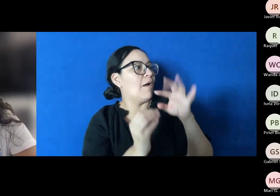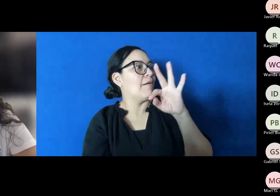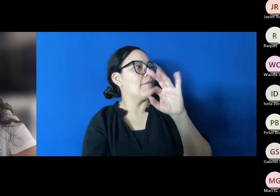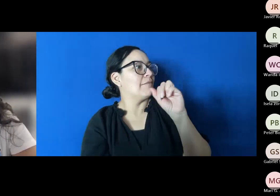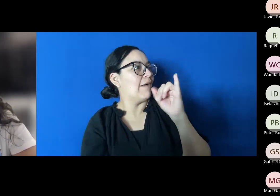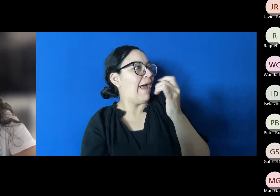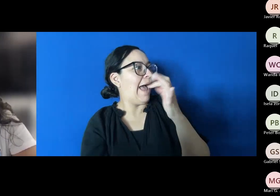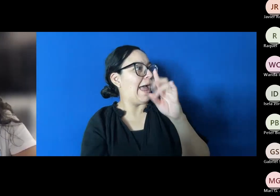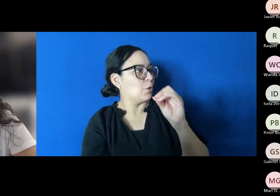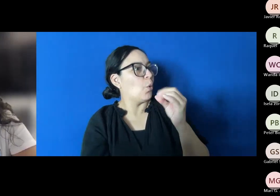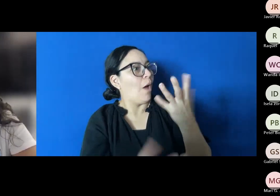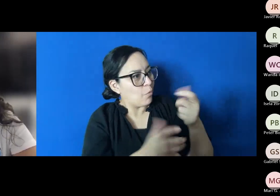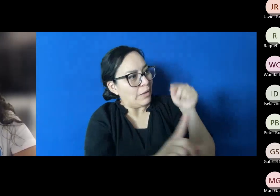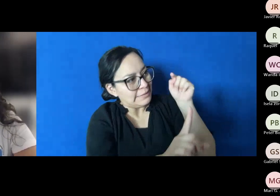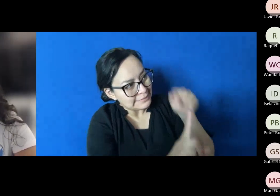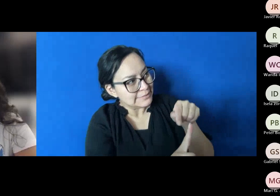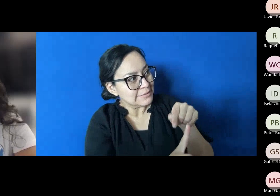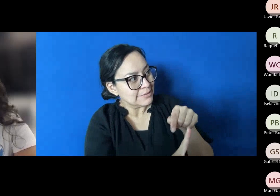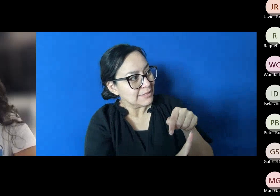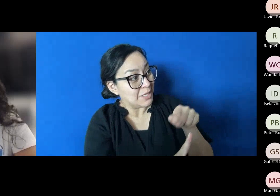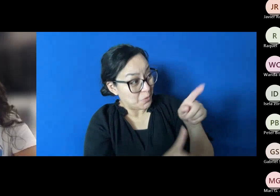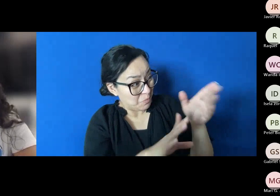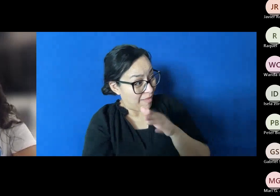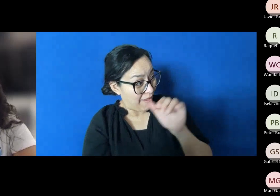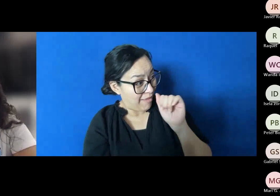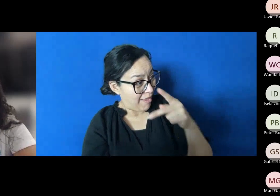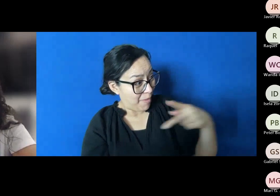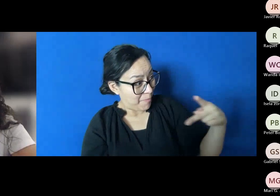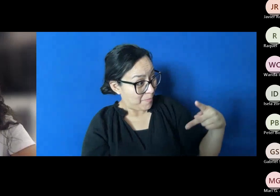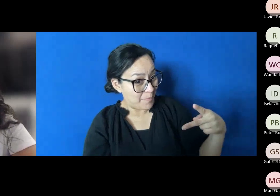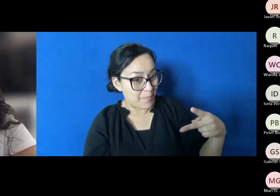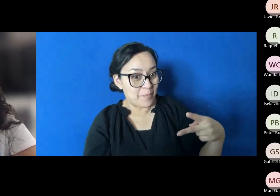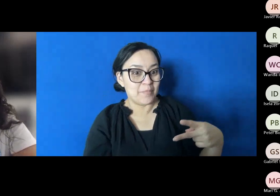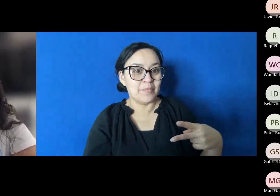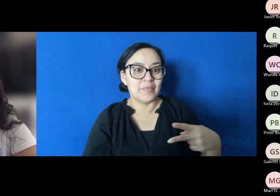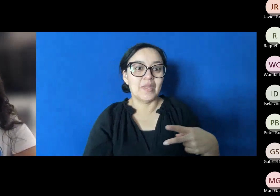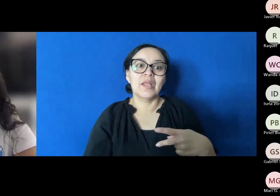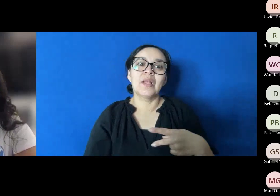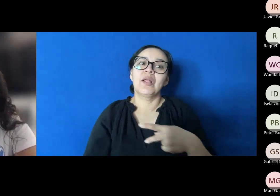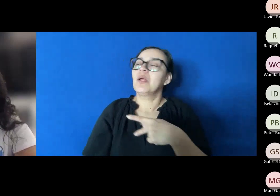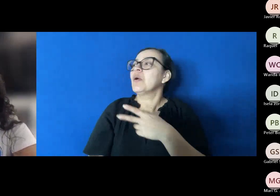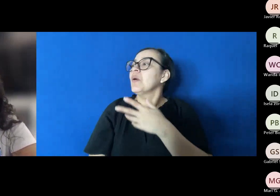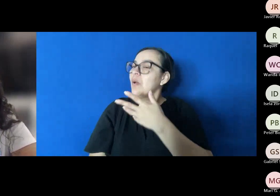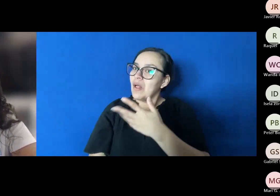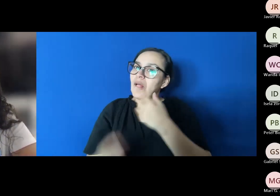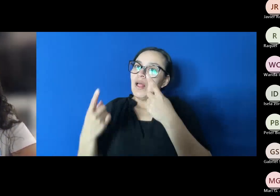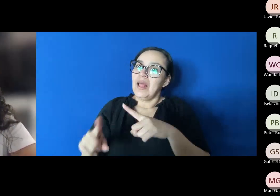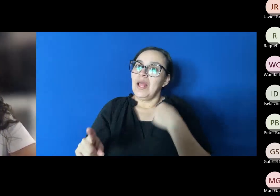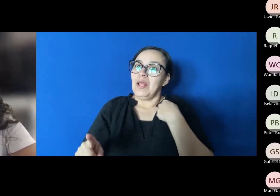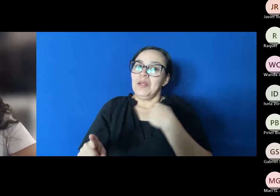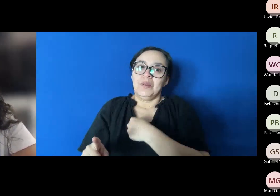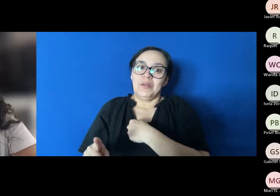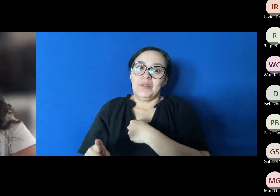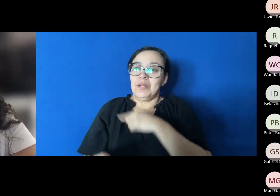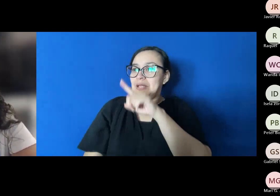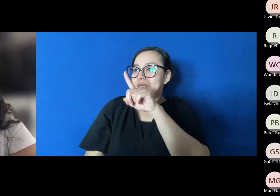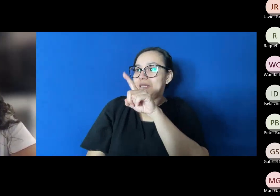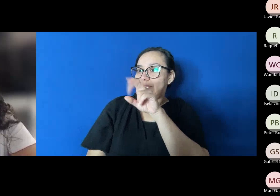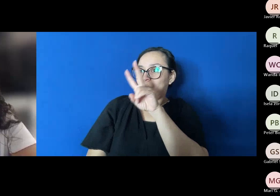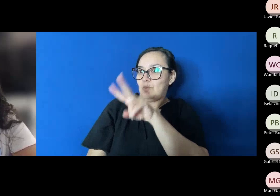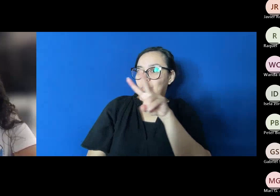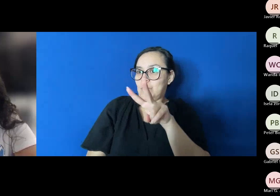know if you have any plans in that regard. The thing is that we have we're an